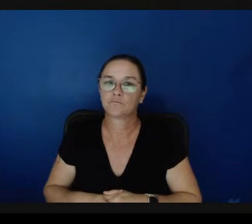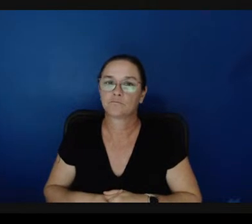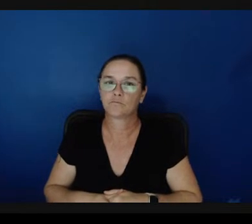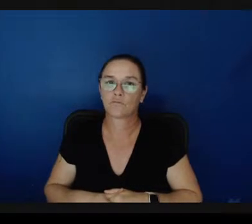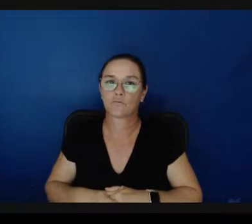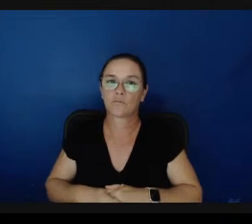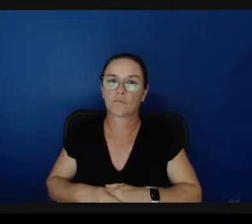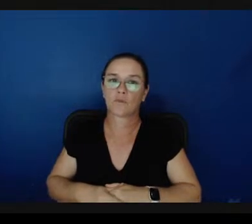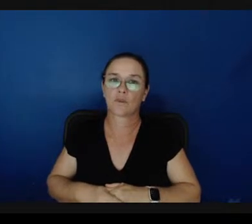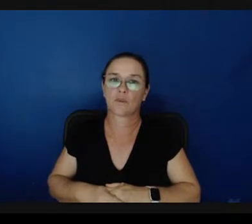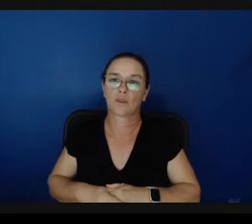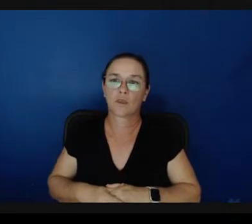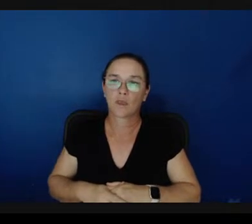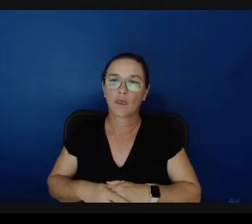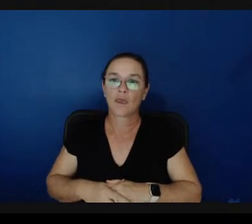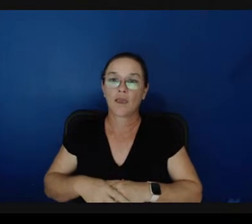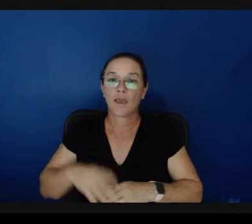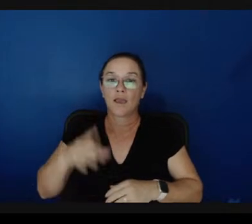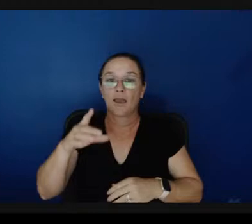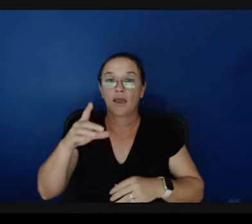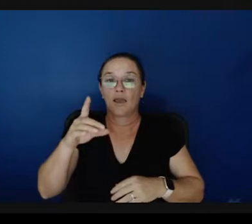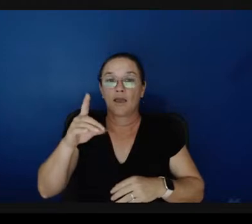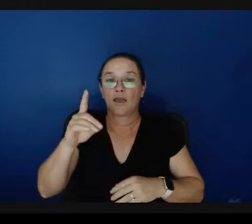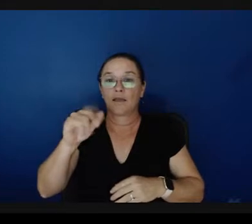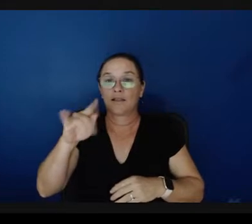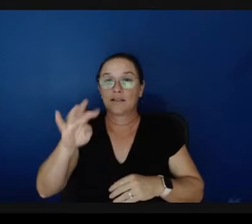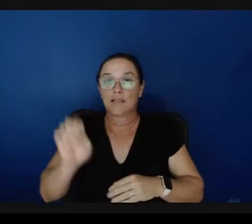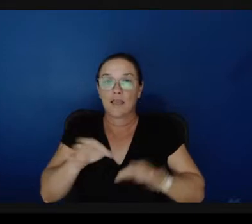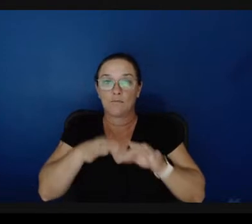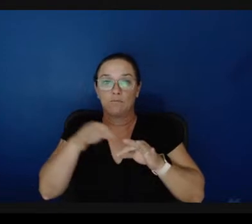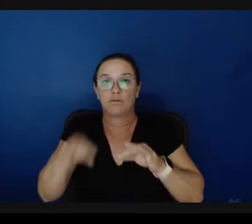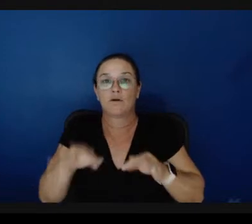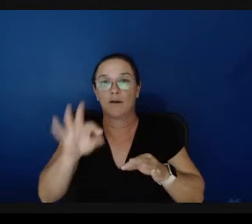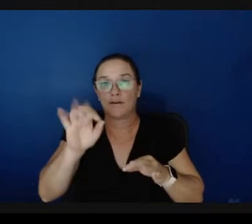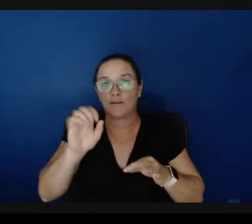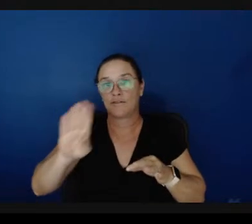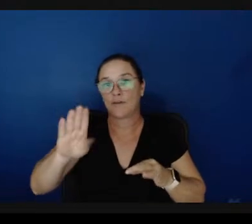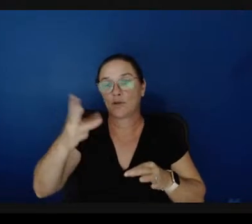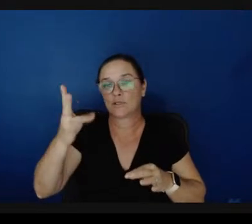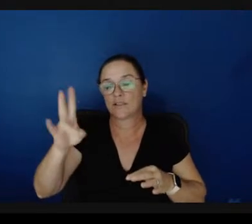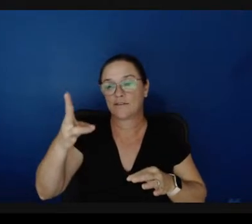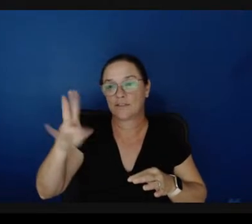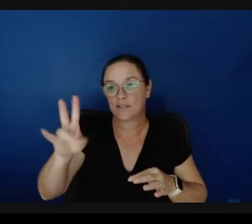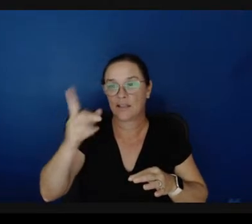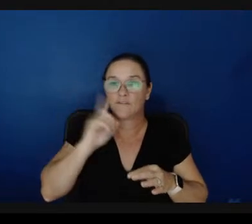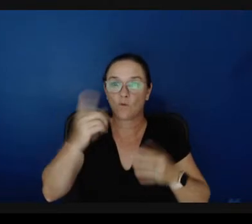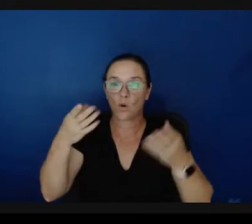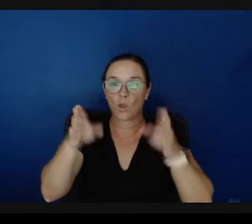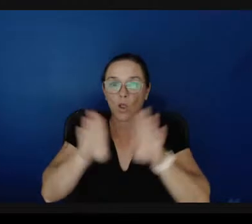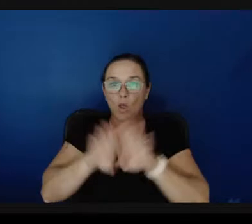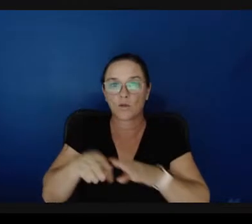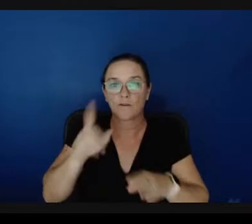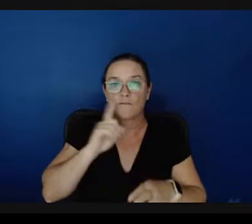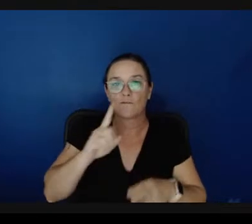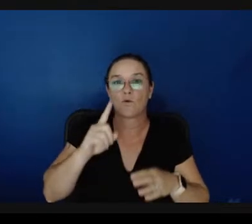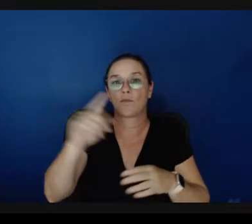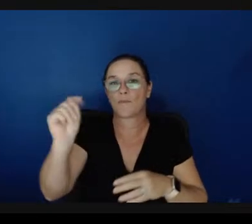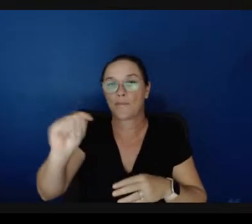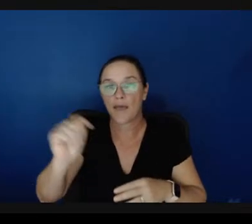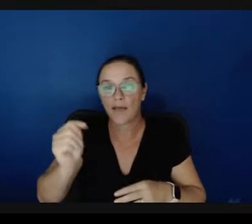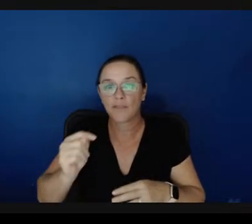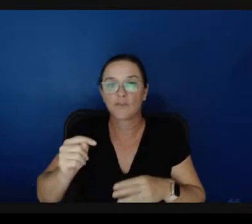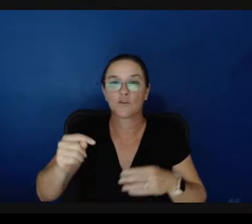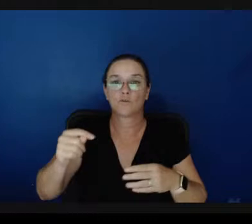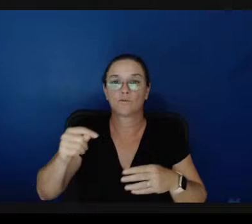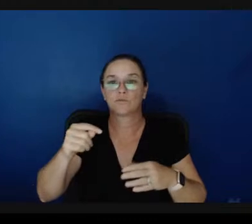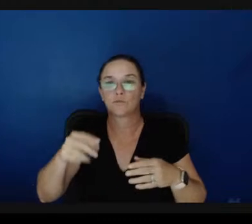The date got pushed back to February 17th for the closure up there. That's KVC restrooms, sidewalks, water